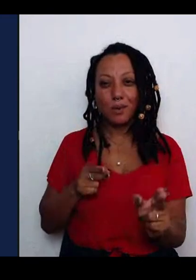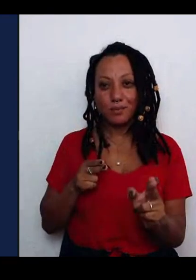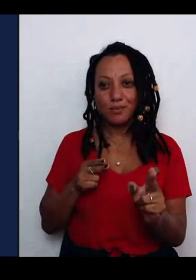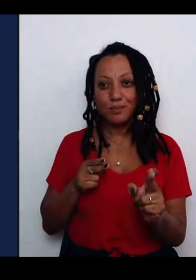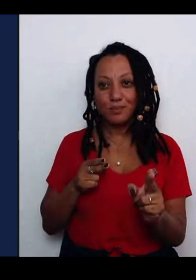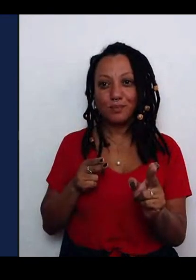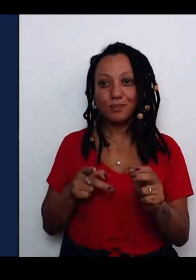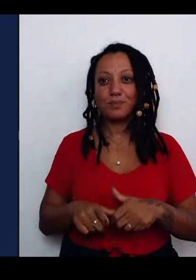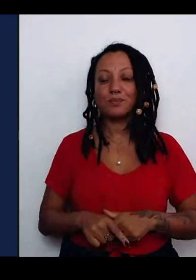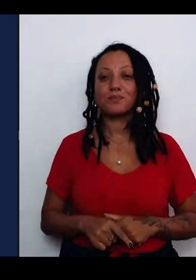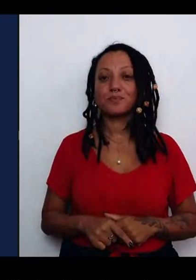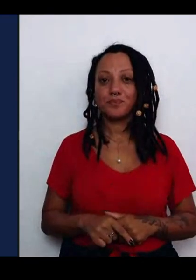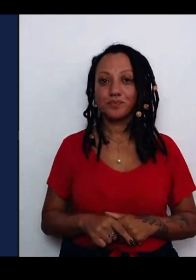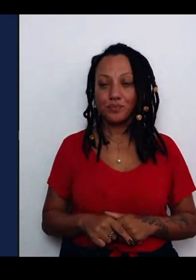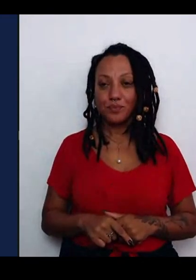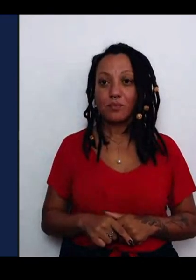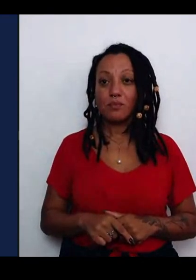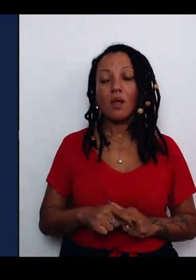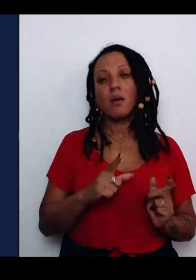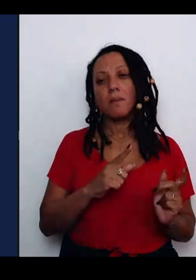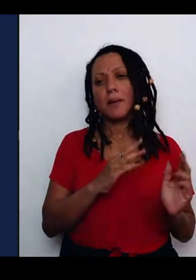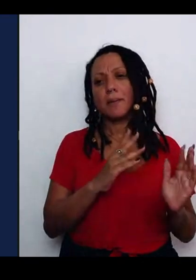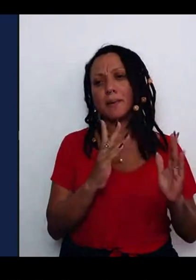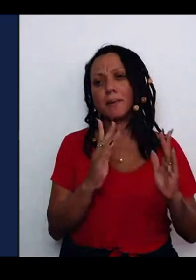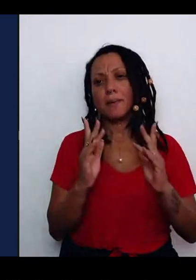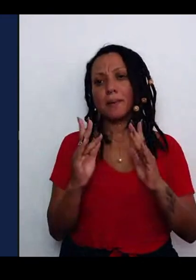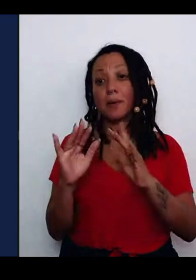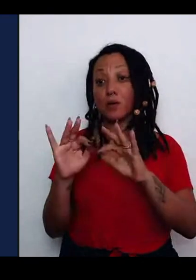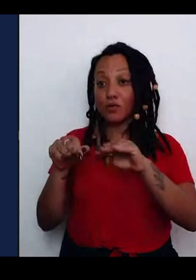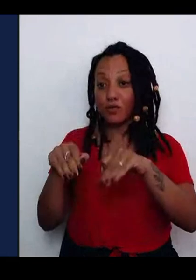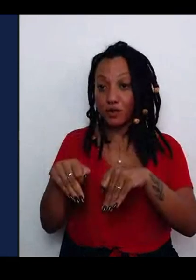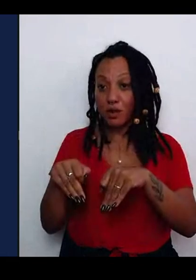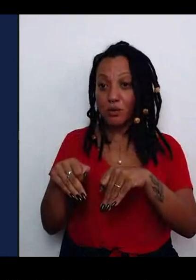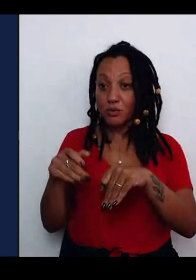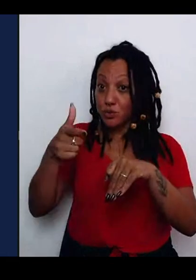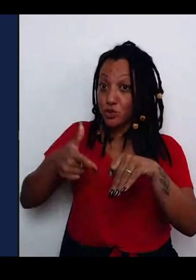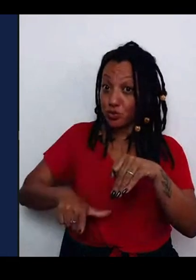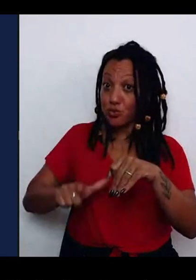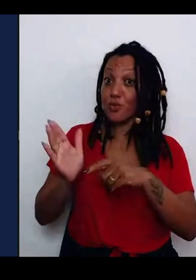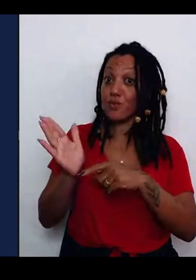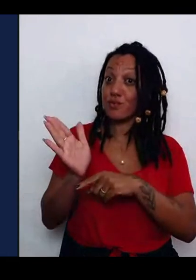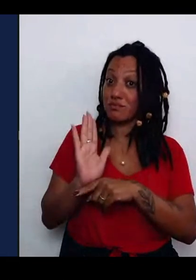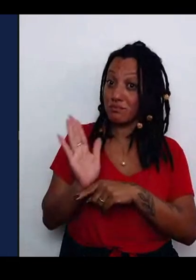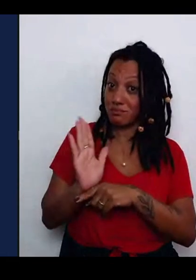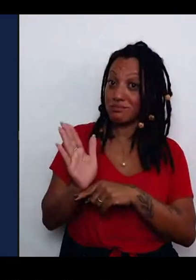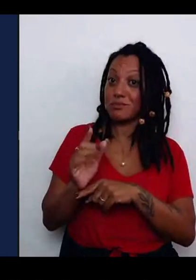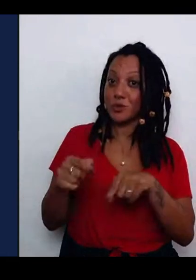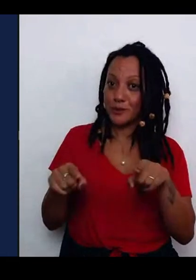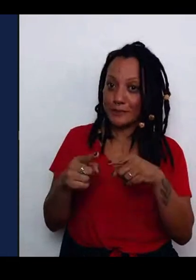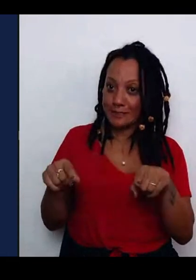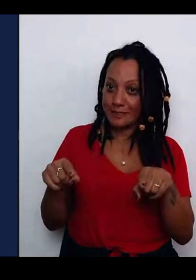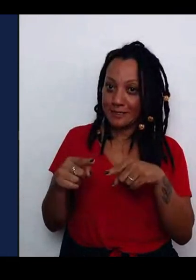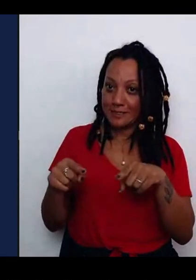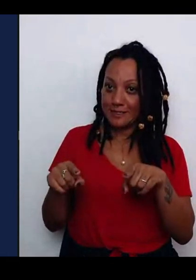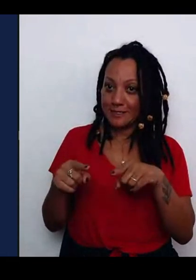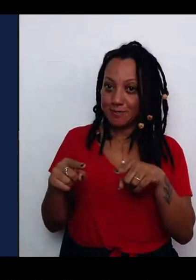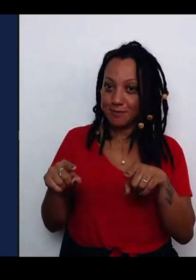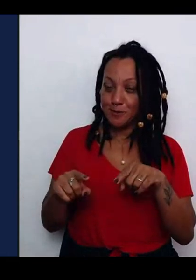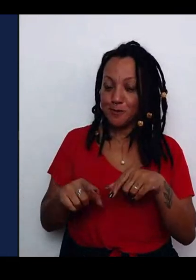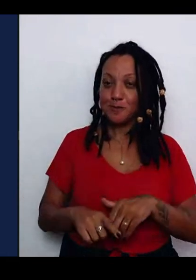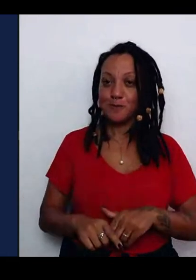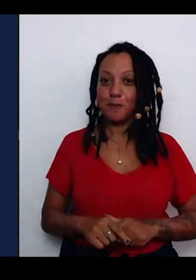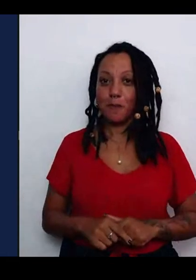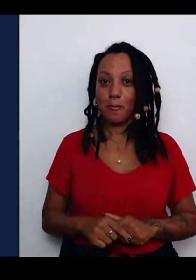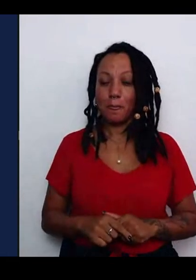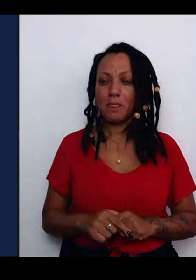film um in representing and re-showing what this